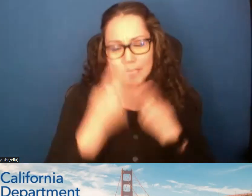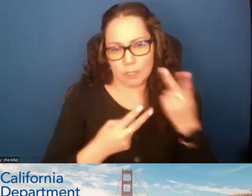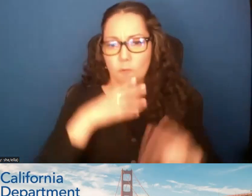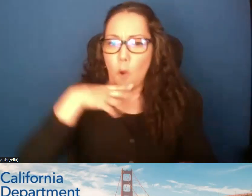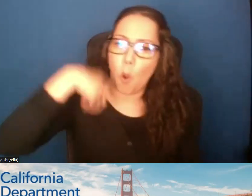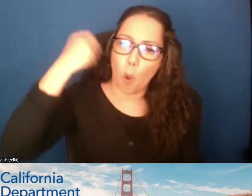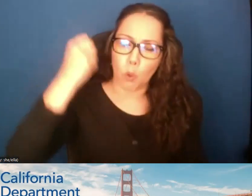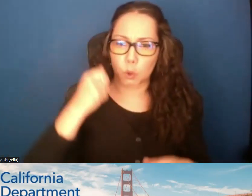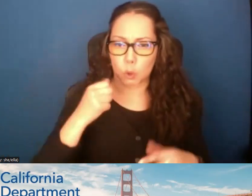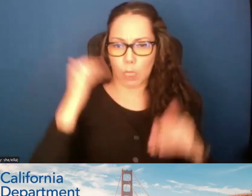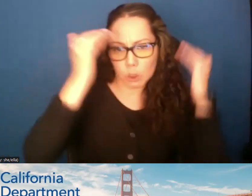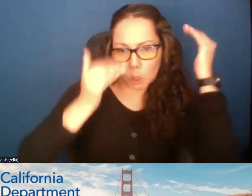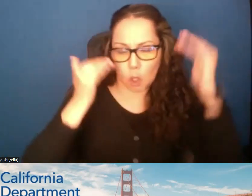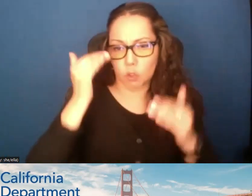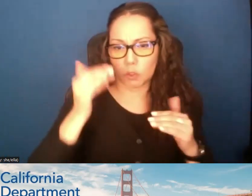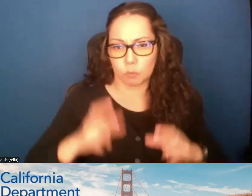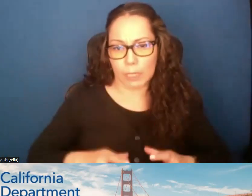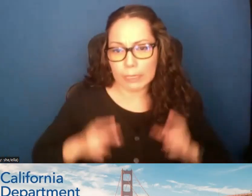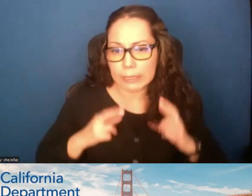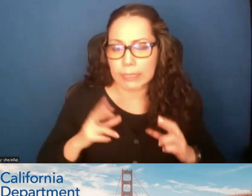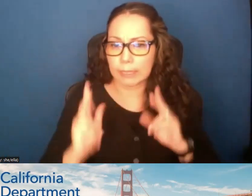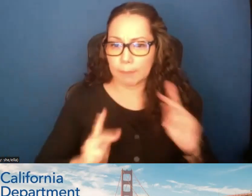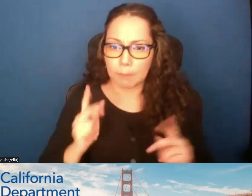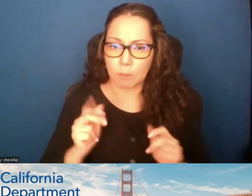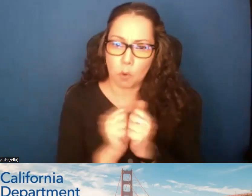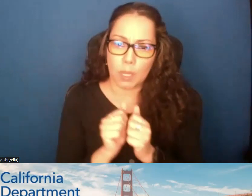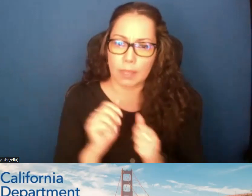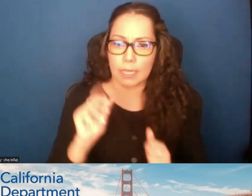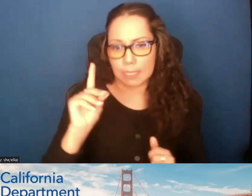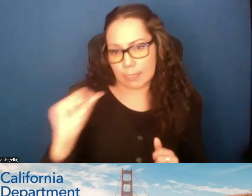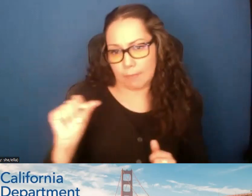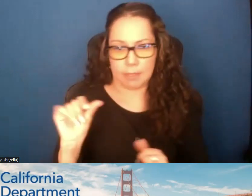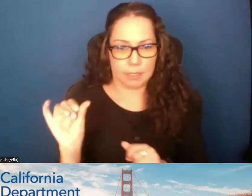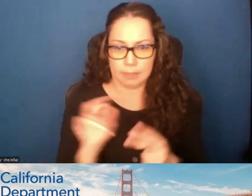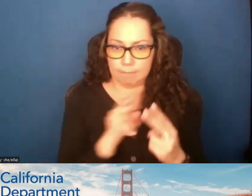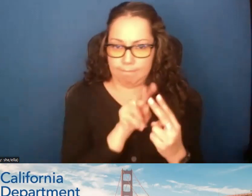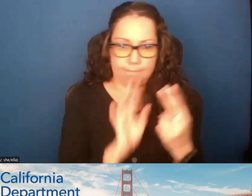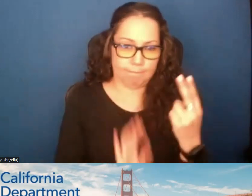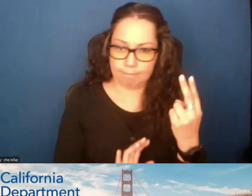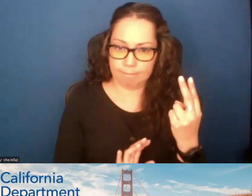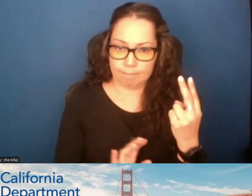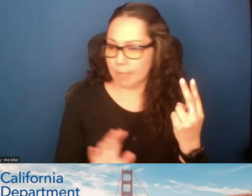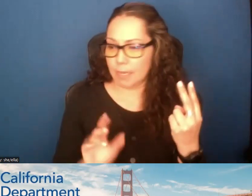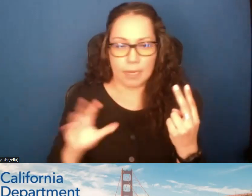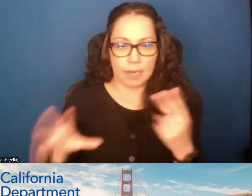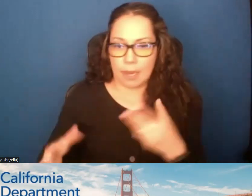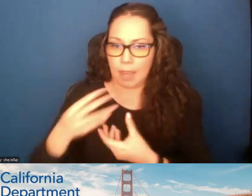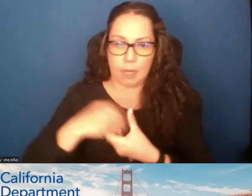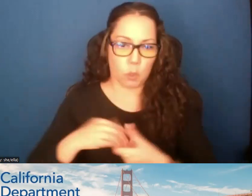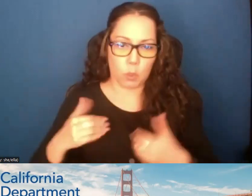residents as well as persons with disabilities. So not included were adolescents or